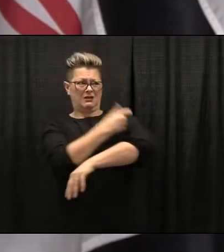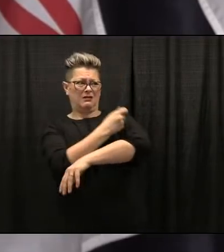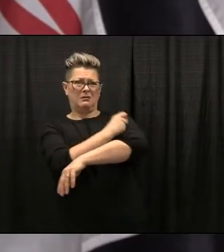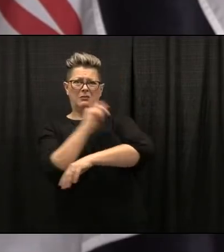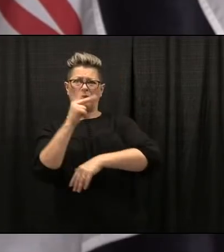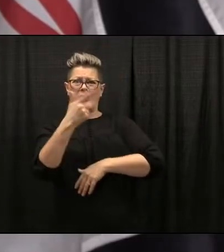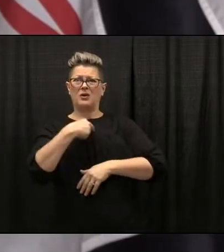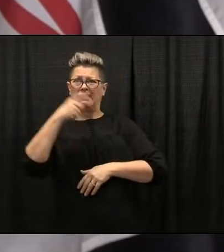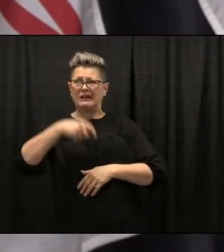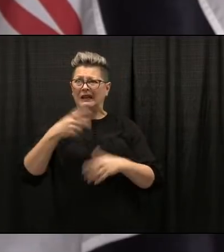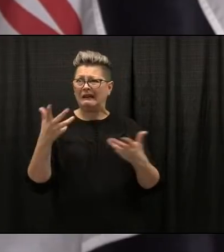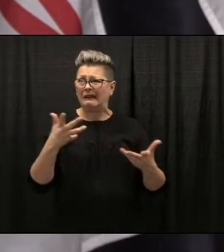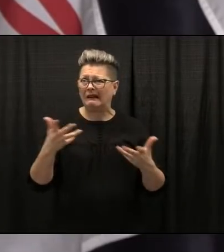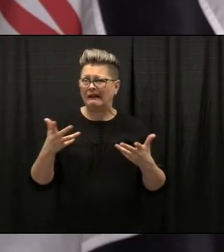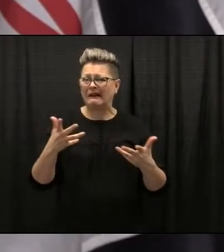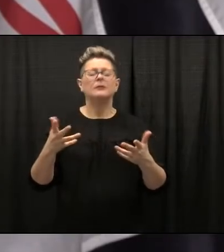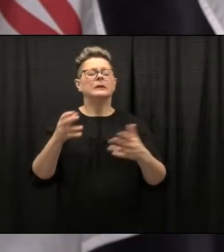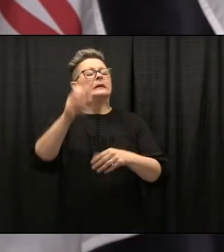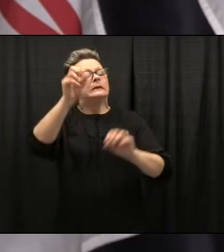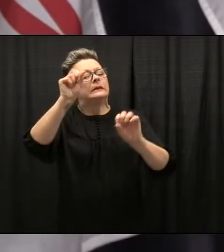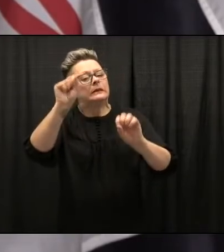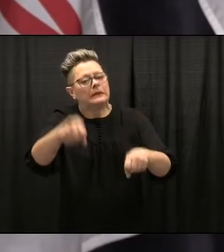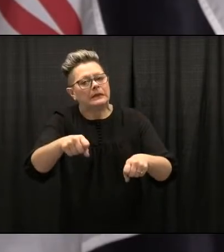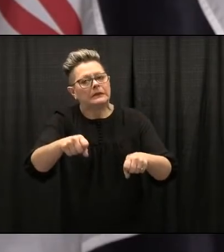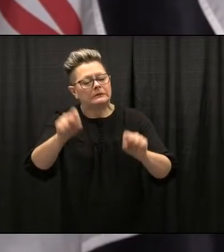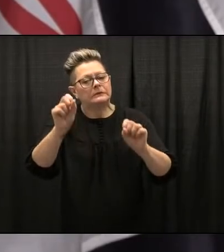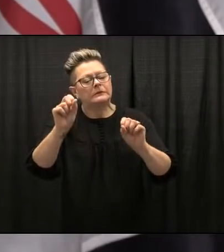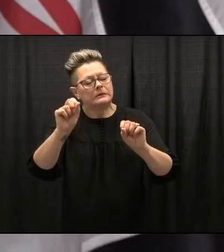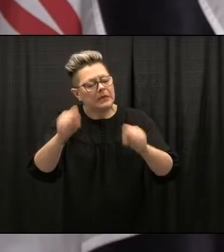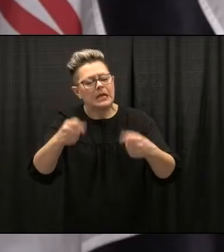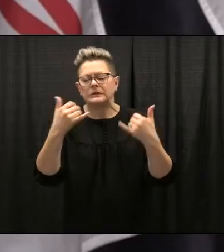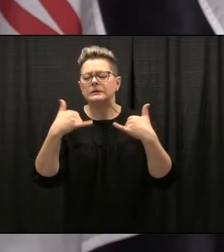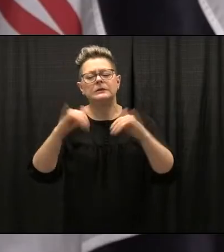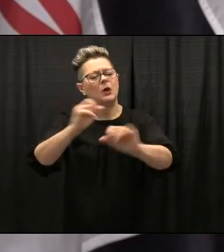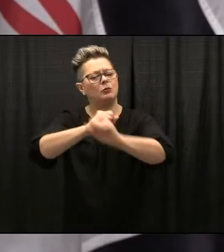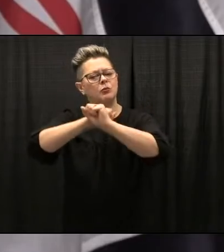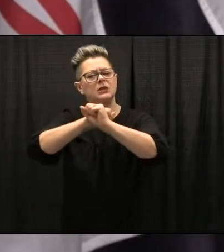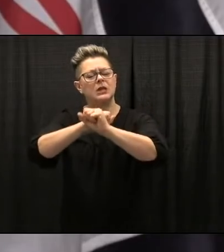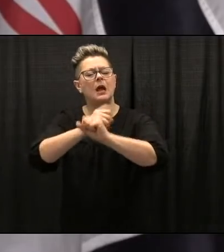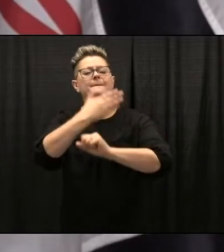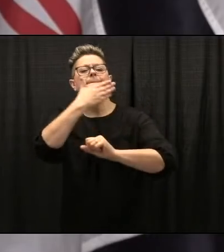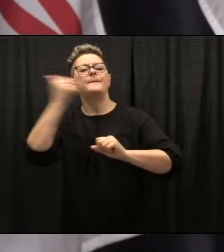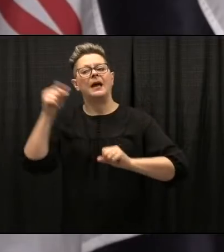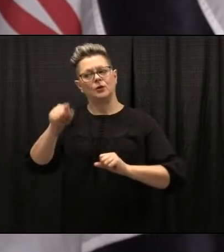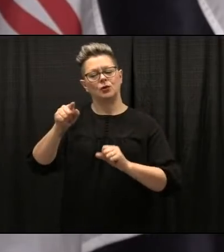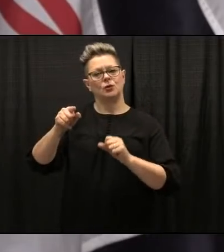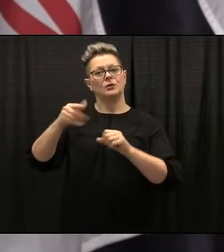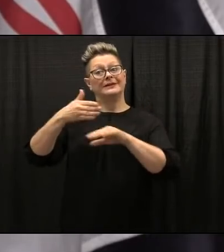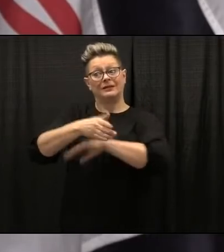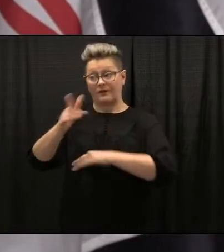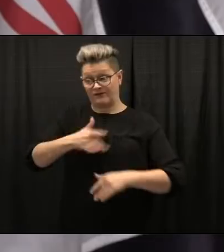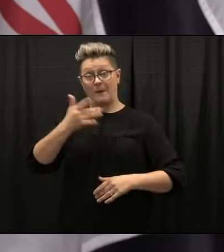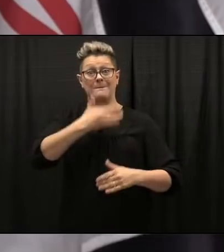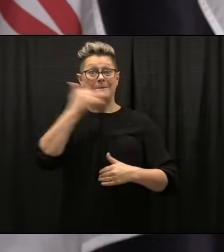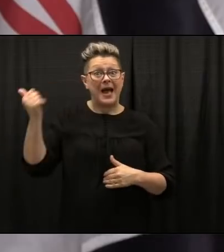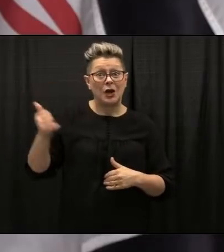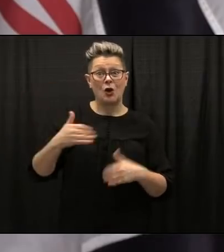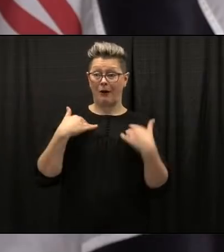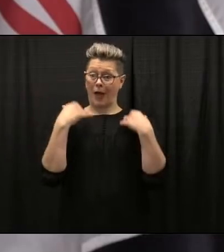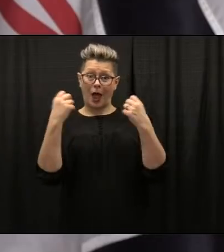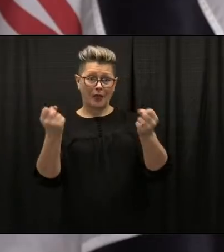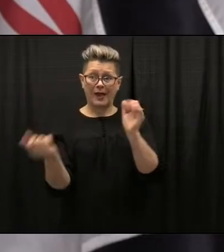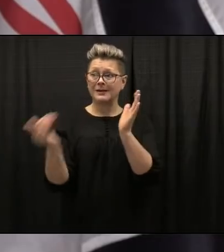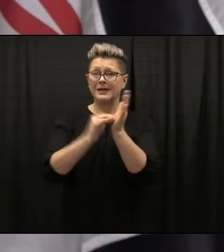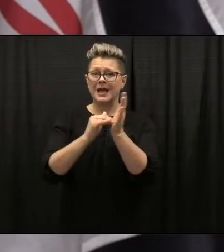can still give protection beyond what the infection can. So, you know, once you're feeling better, it's certainly safe to